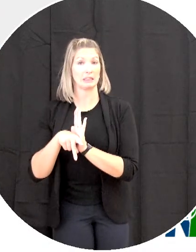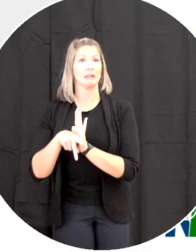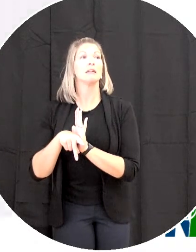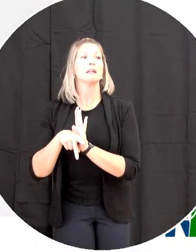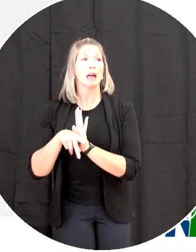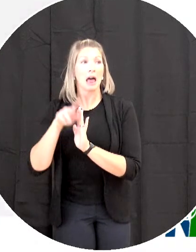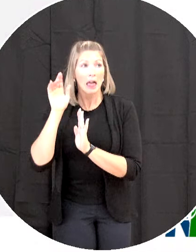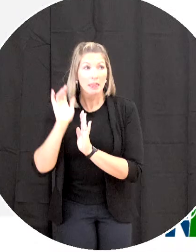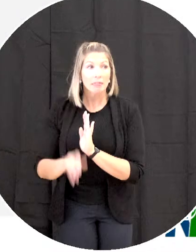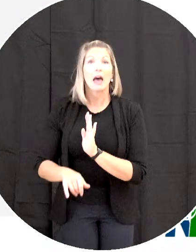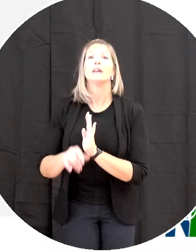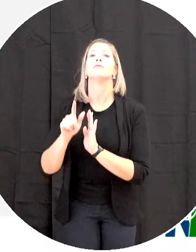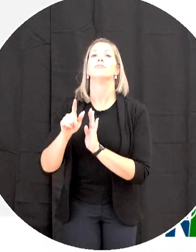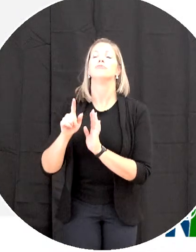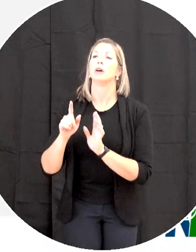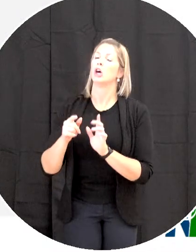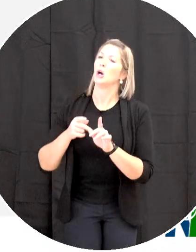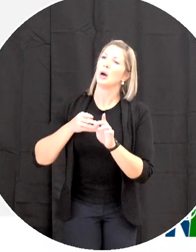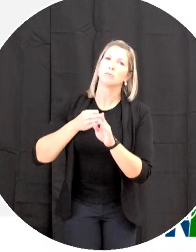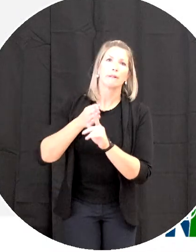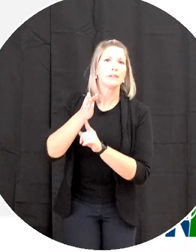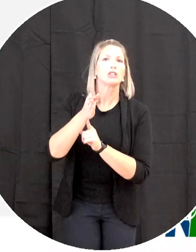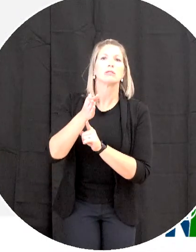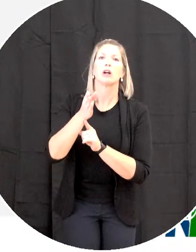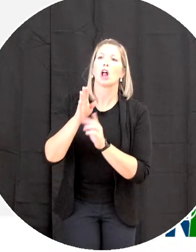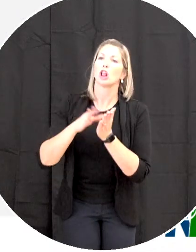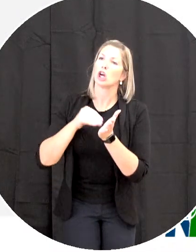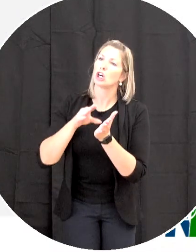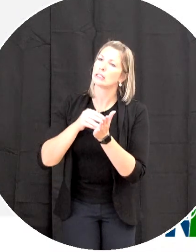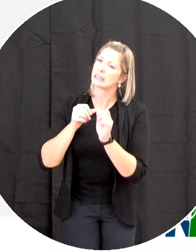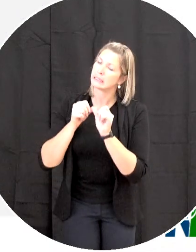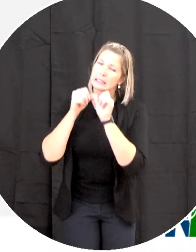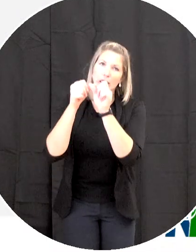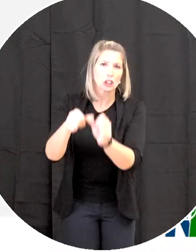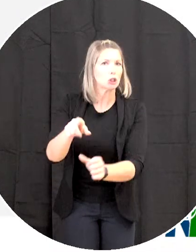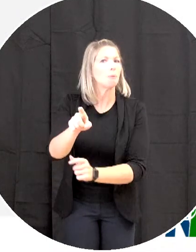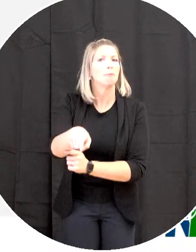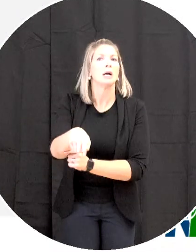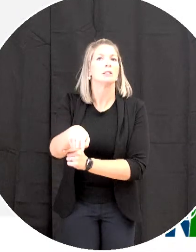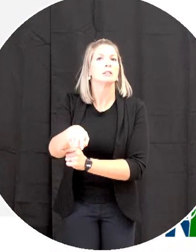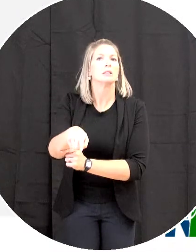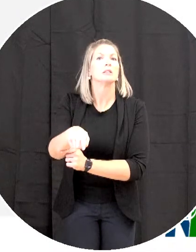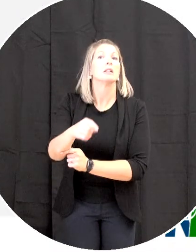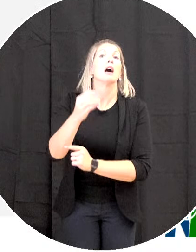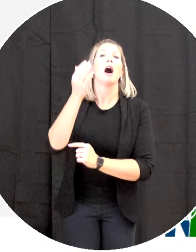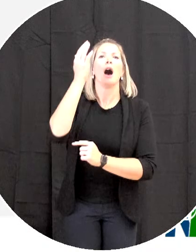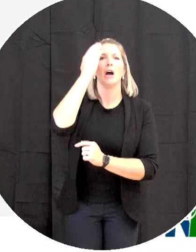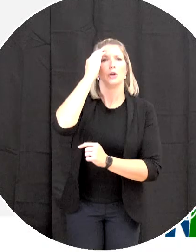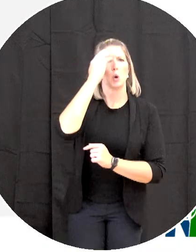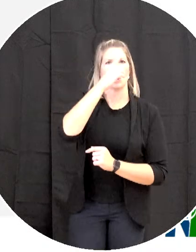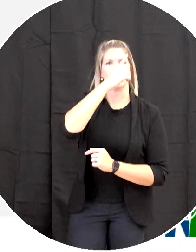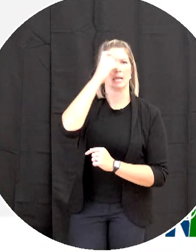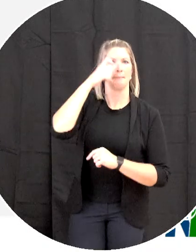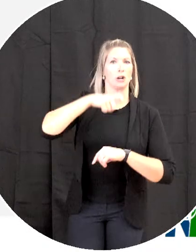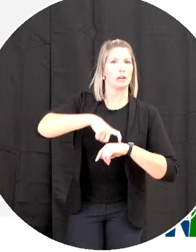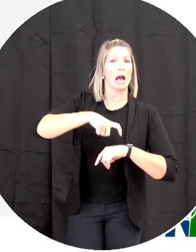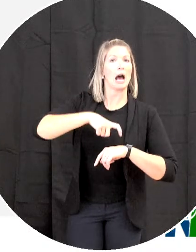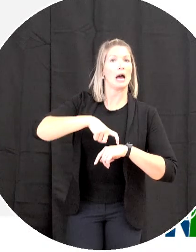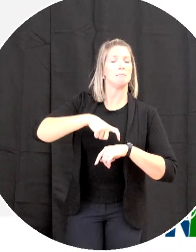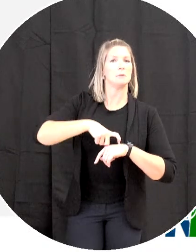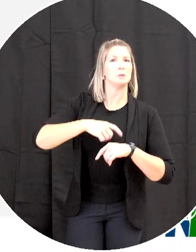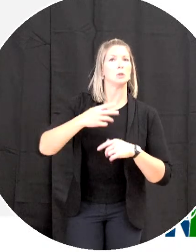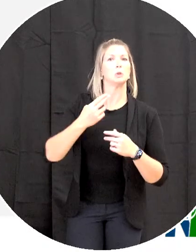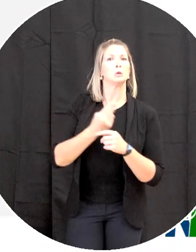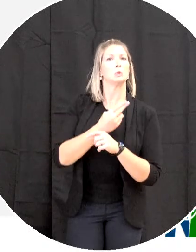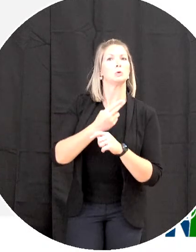never done. The professional learning continues. During the spring into summer period, there was a lot. We used the opportunity